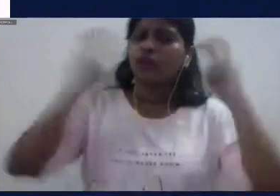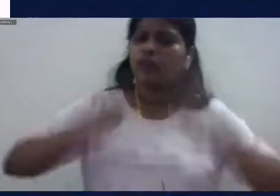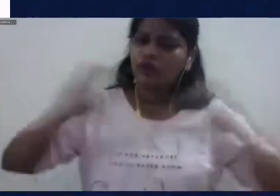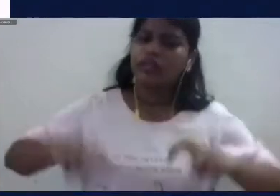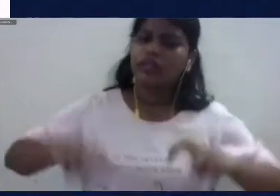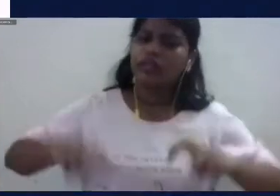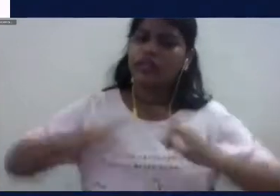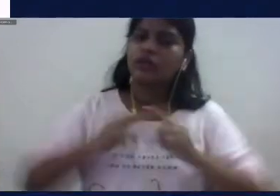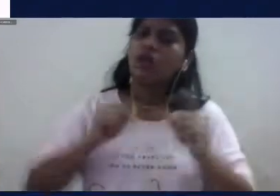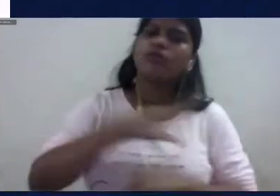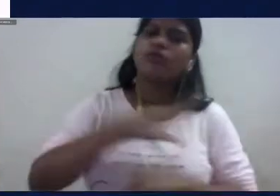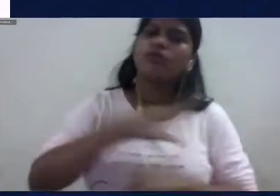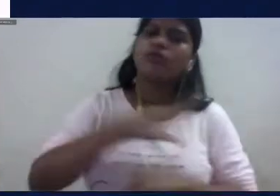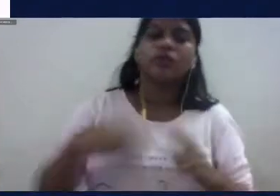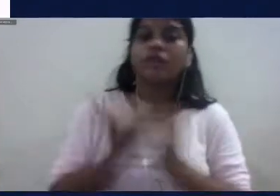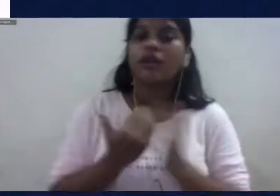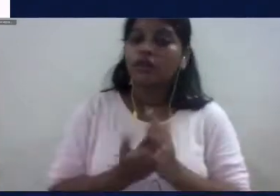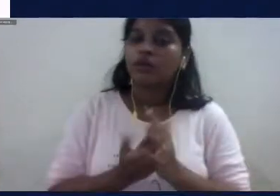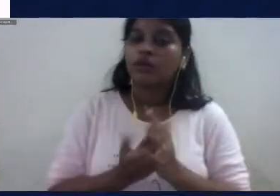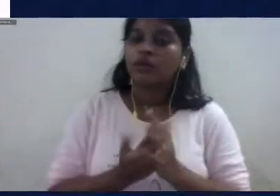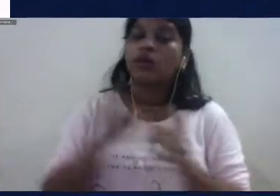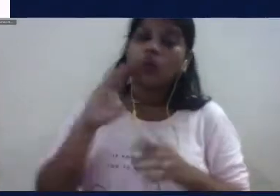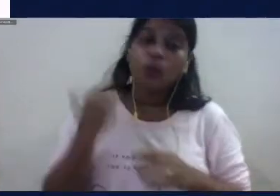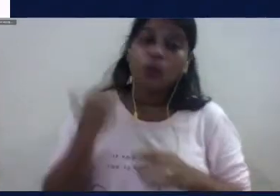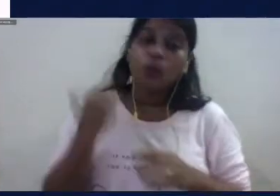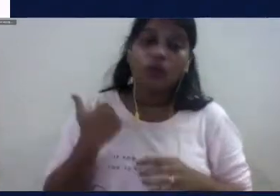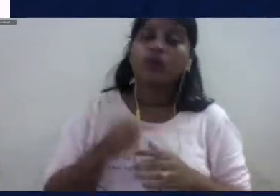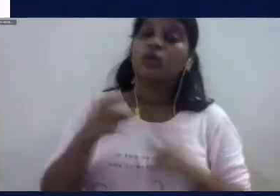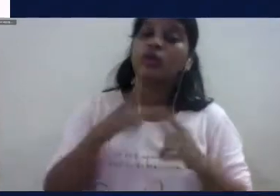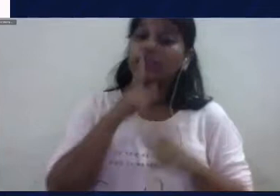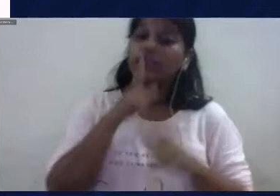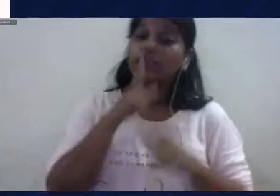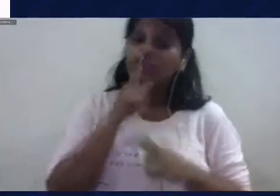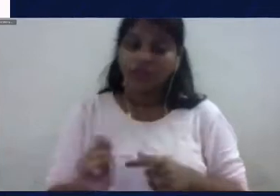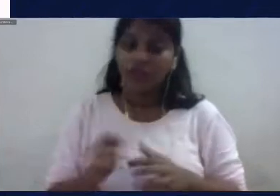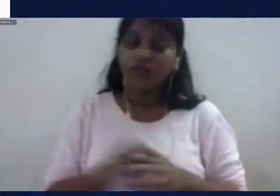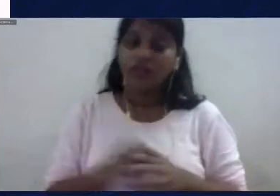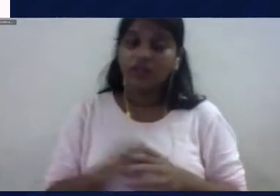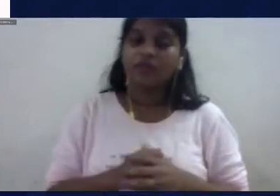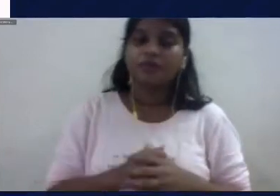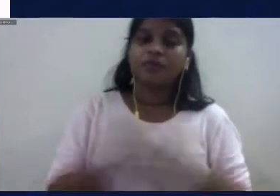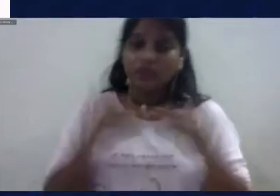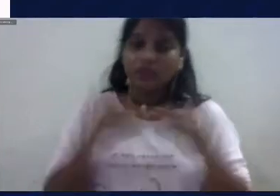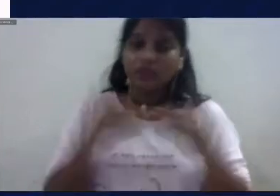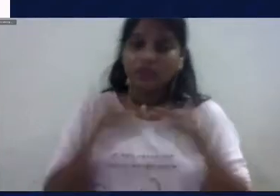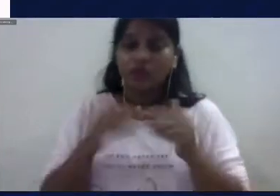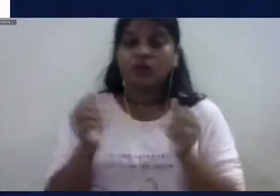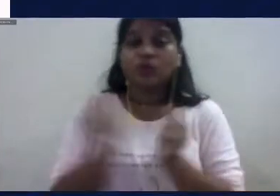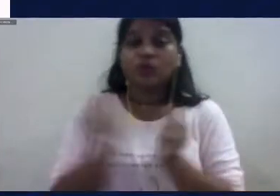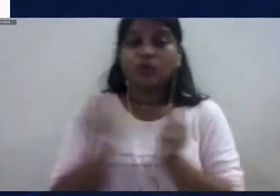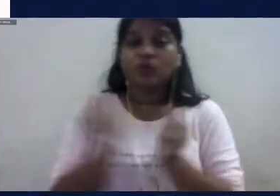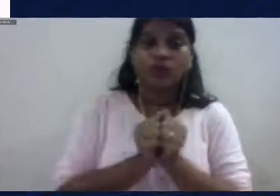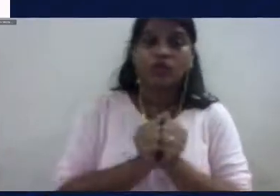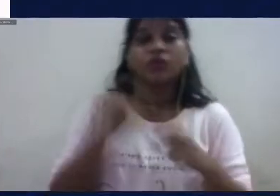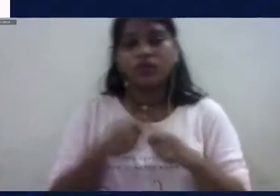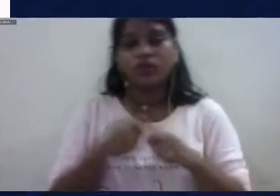of those levels, and that's when you get the real meat with which to